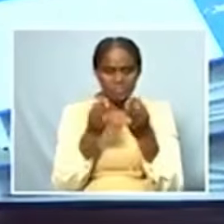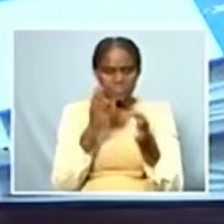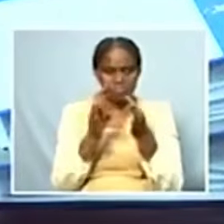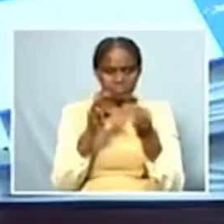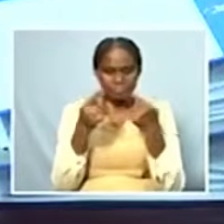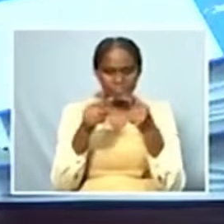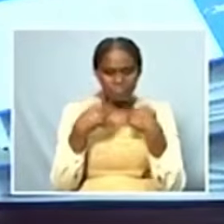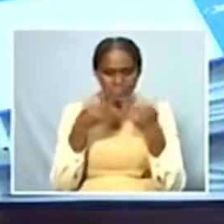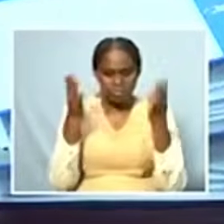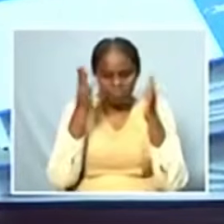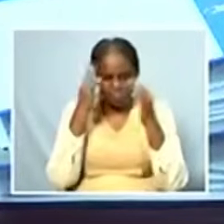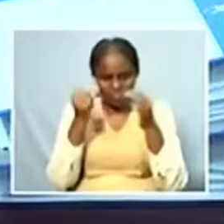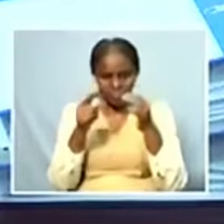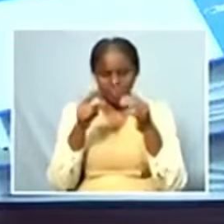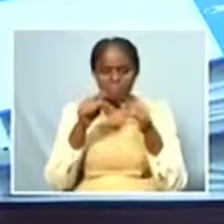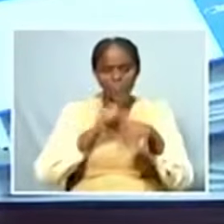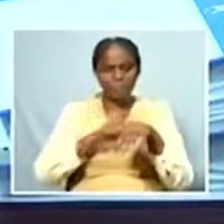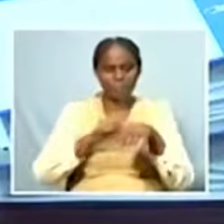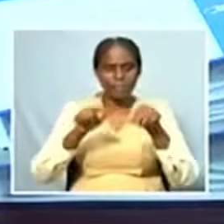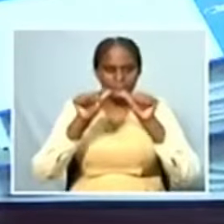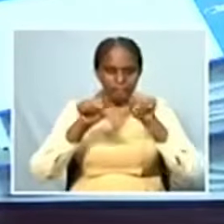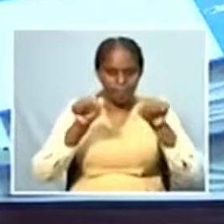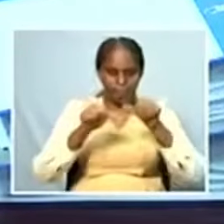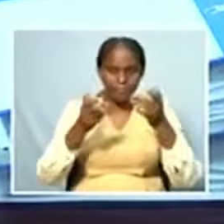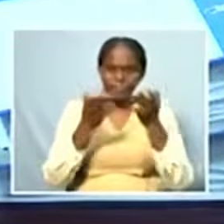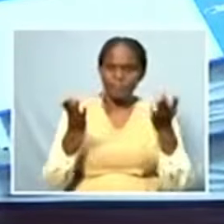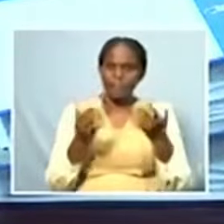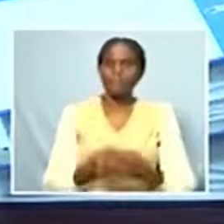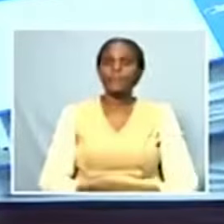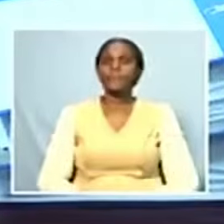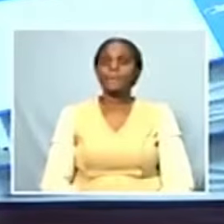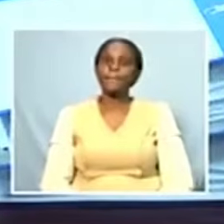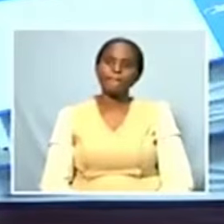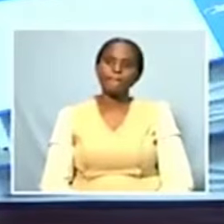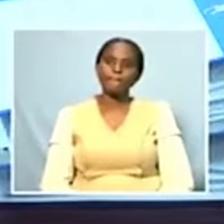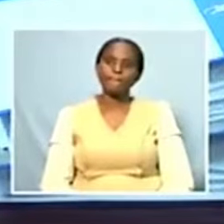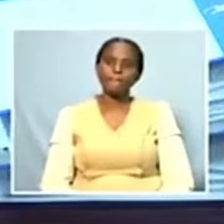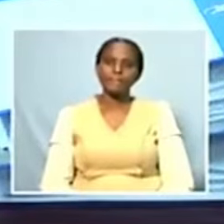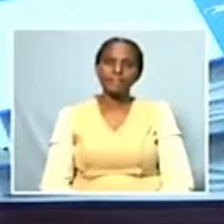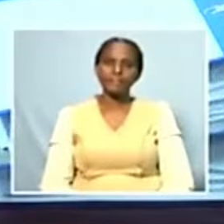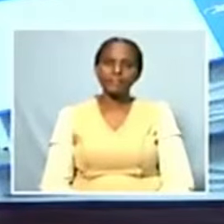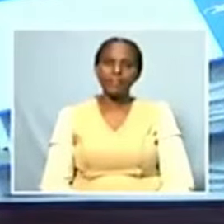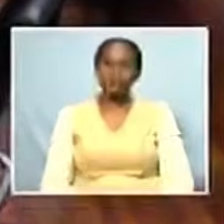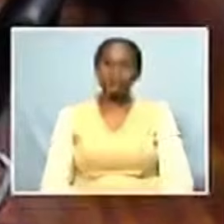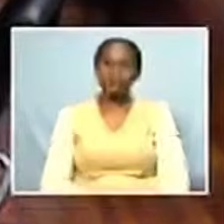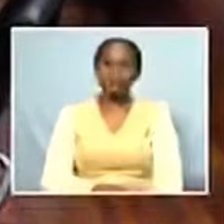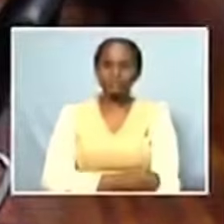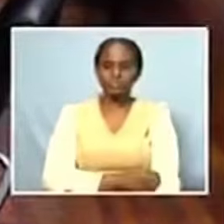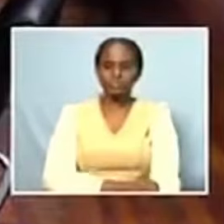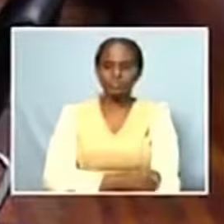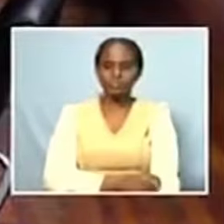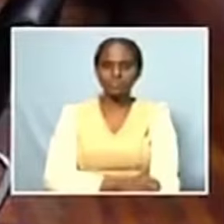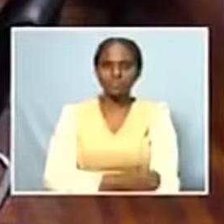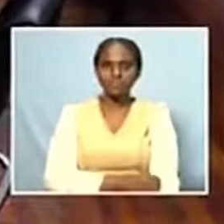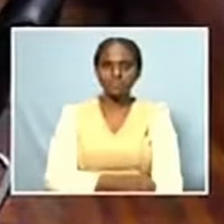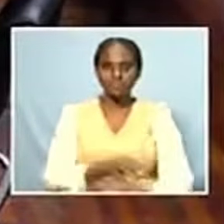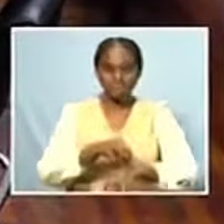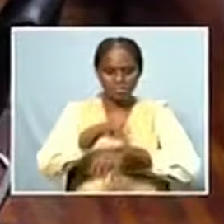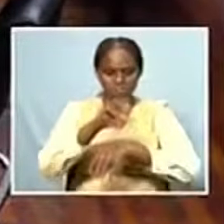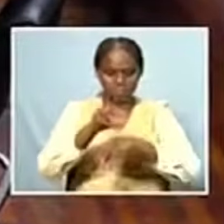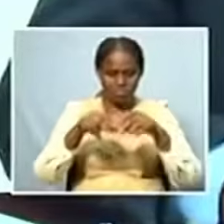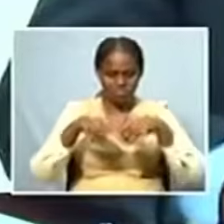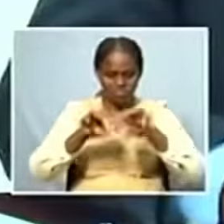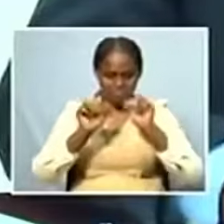it was undertaken, where was it during audit? You can get guided. You can